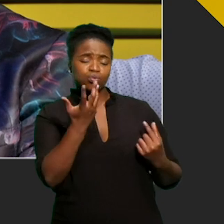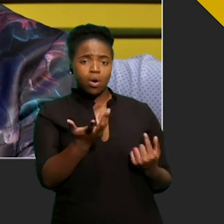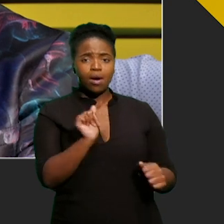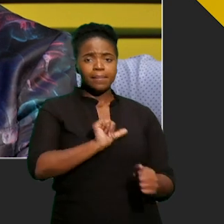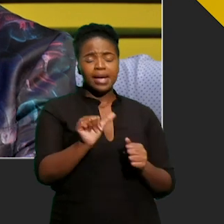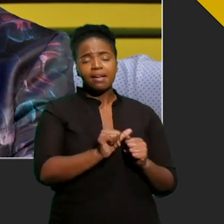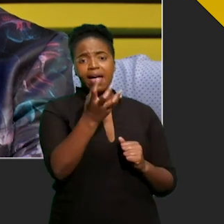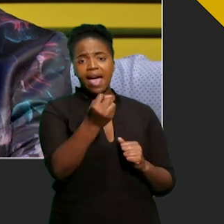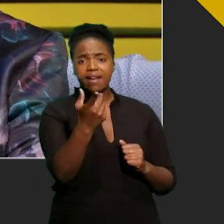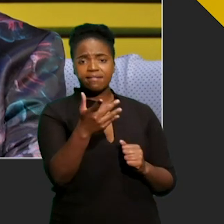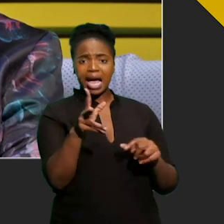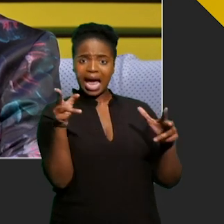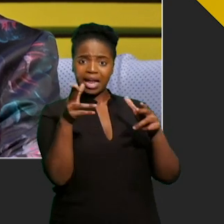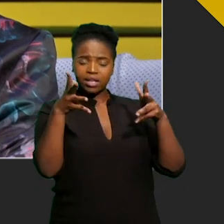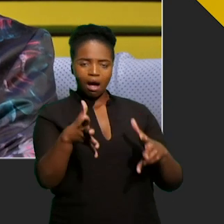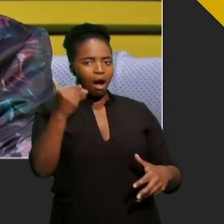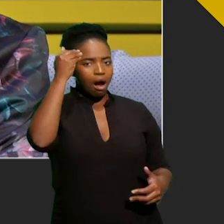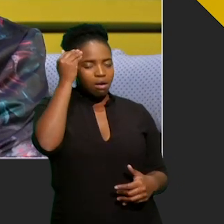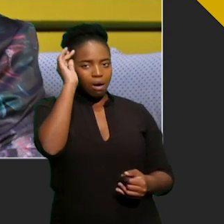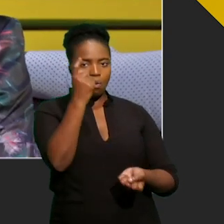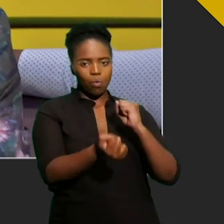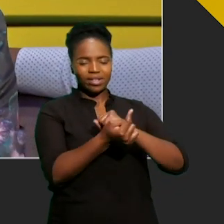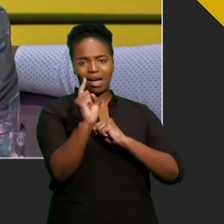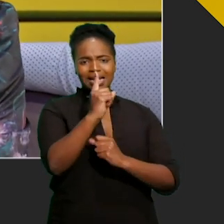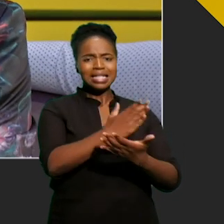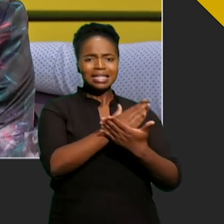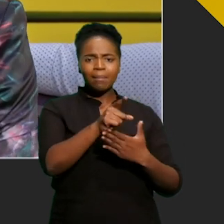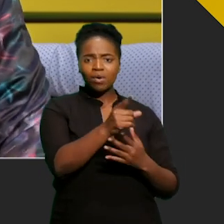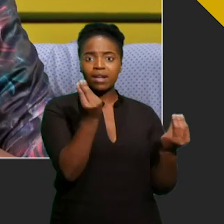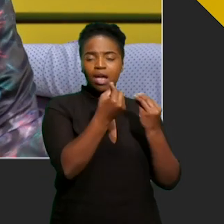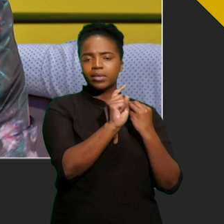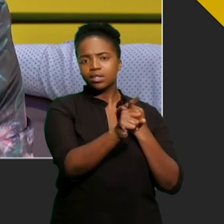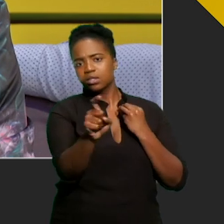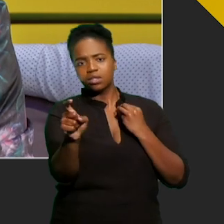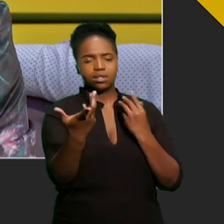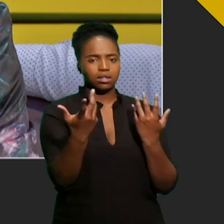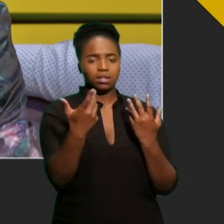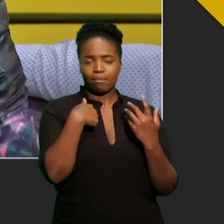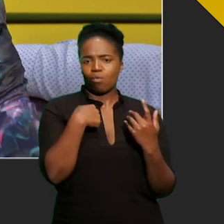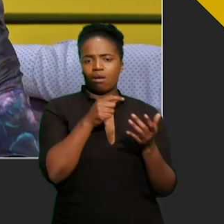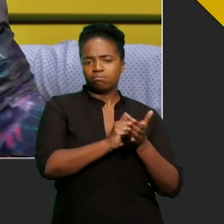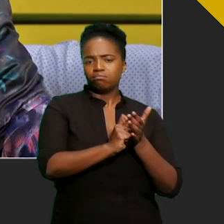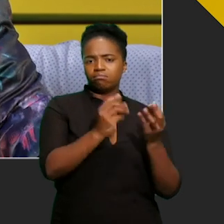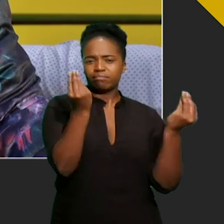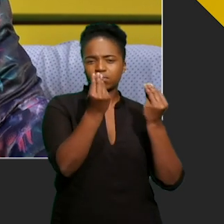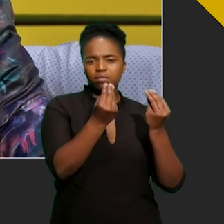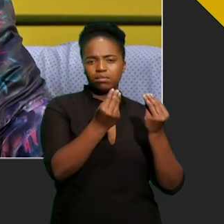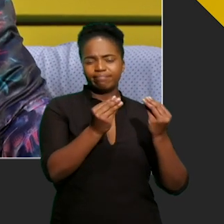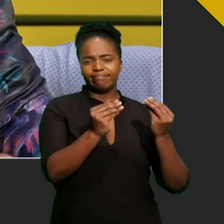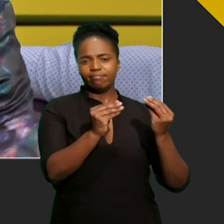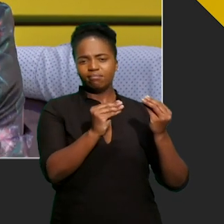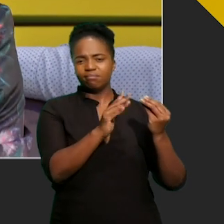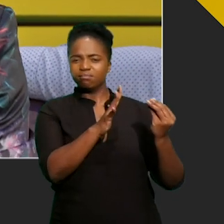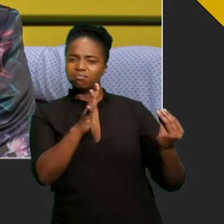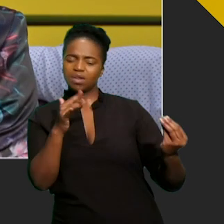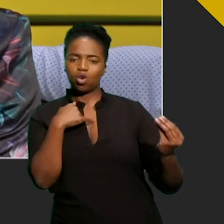have editors who are aware of what's going, because especially in the entertainment space, I think the editors sometimes are detached from